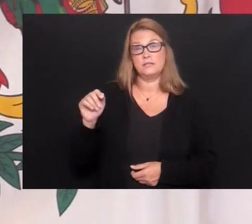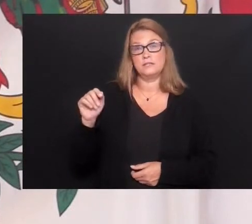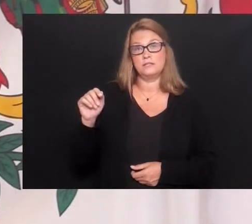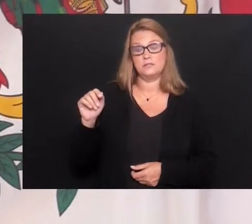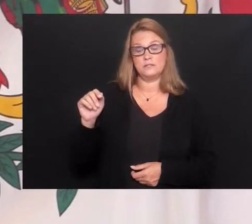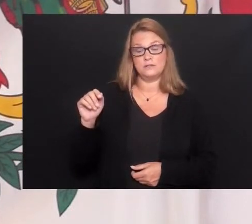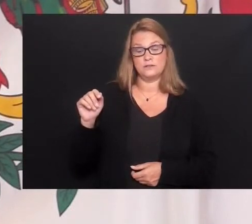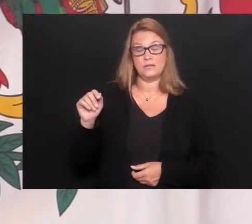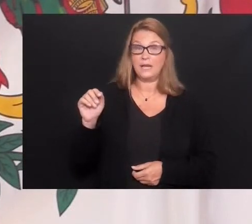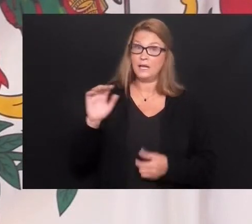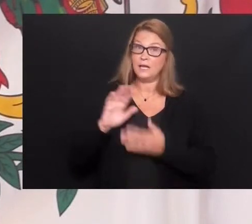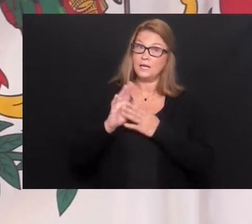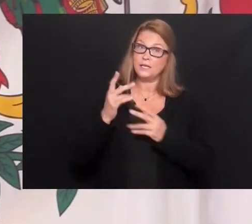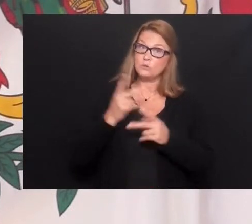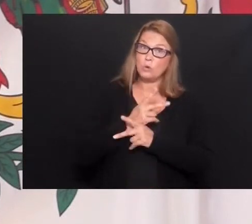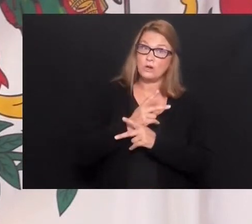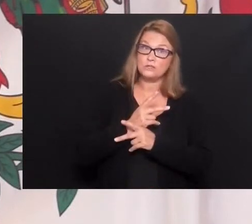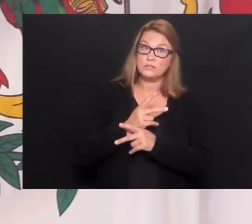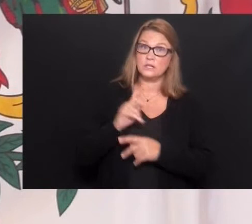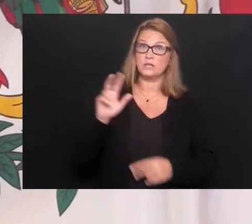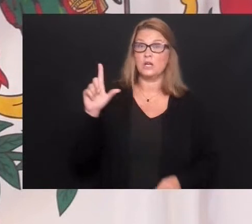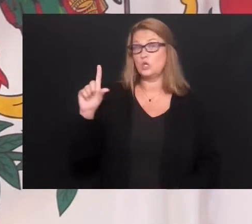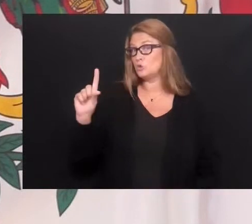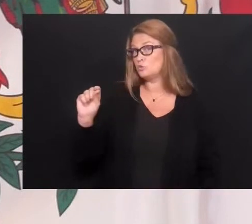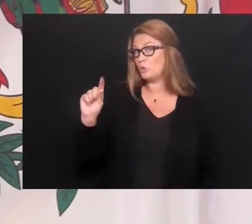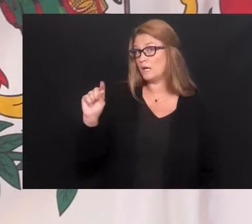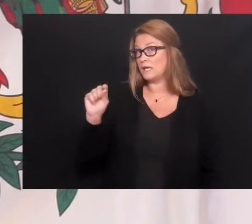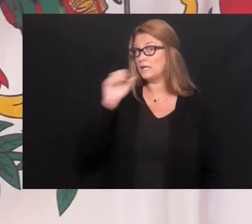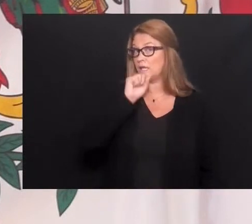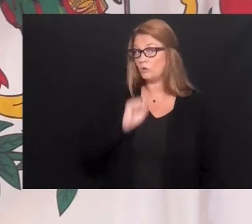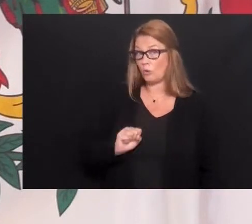It even gets worse, doesn't it? A 20-year-old